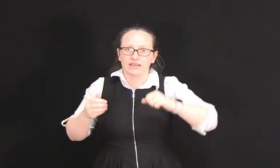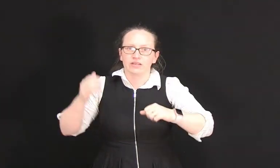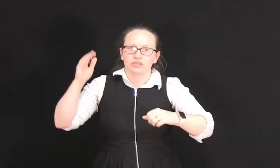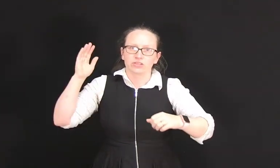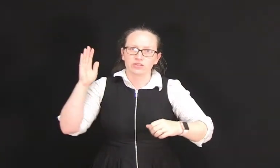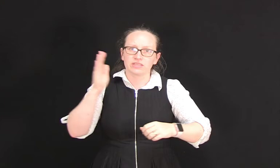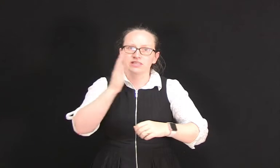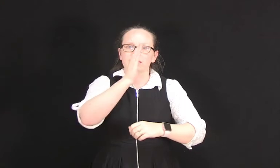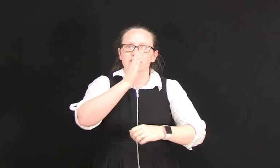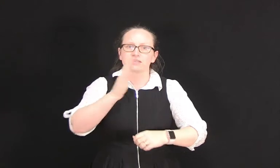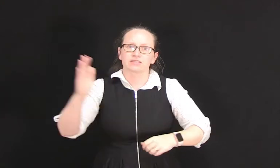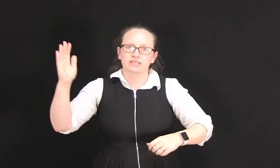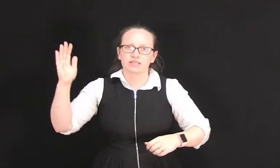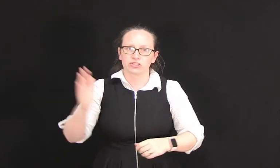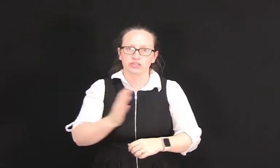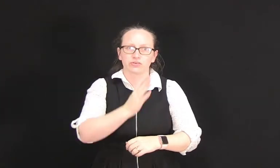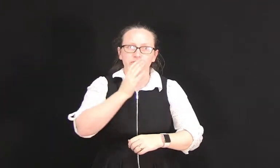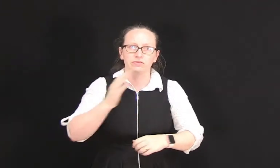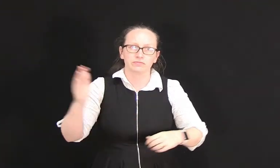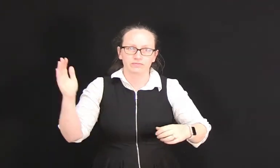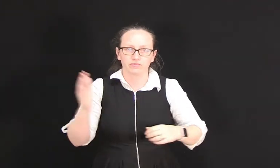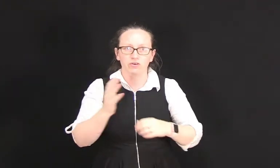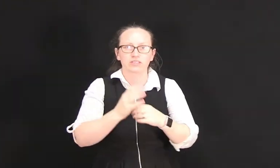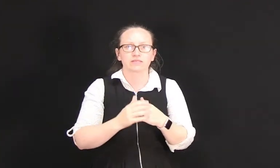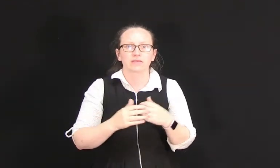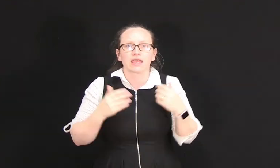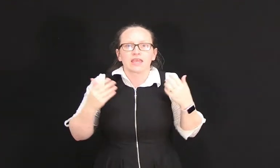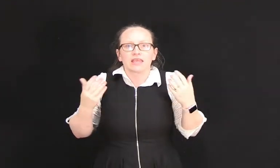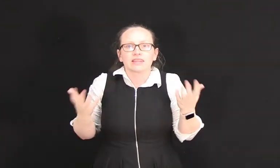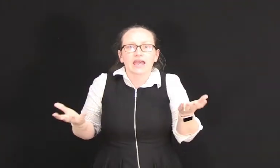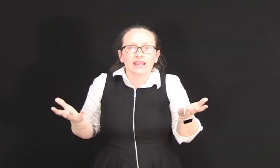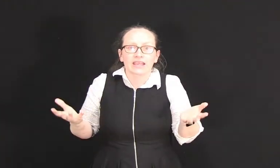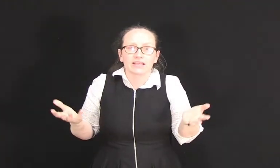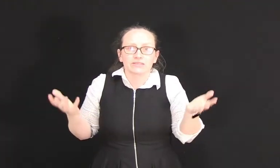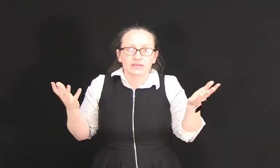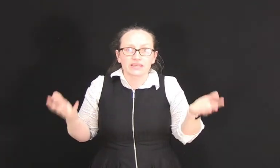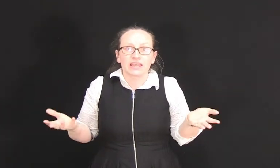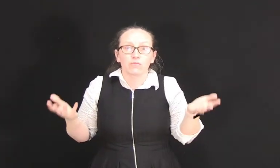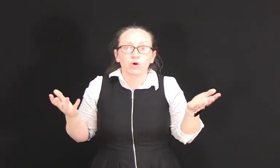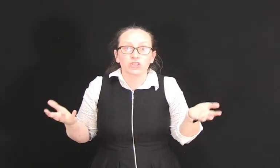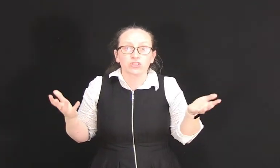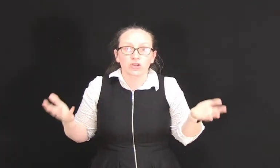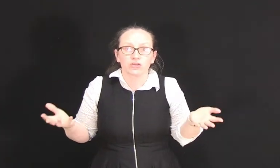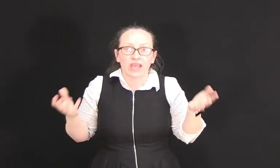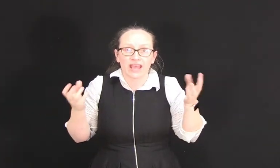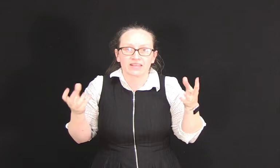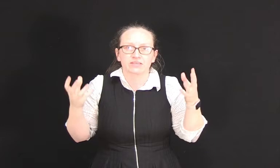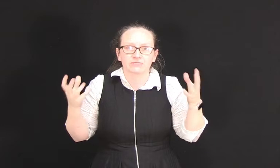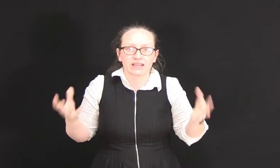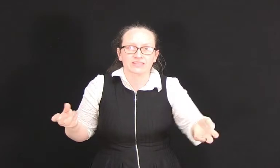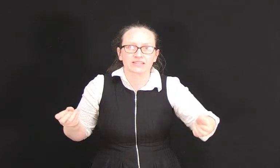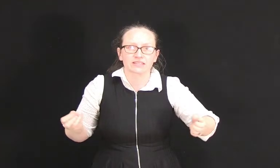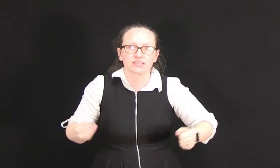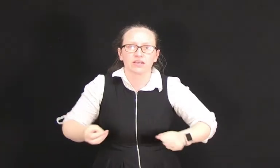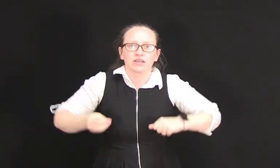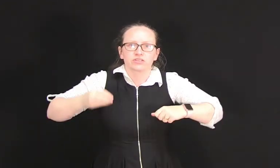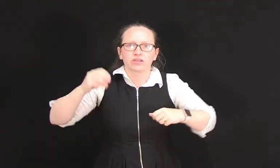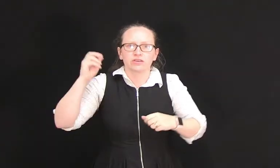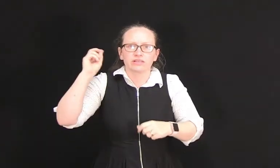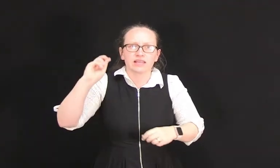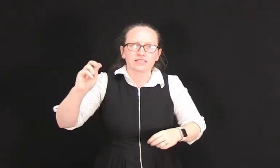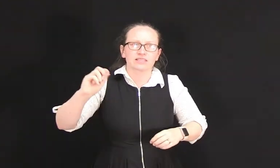omega t. So this is a sinusoidal force. In that case, we can get what's known as